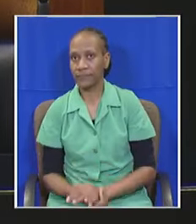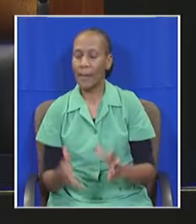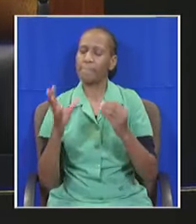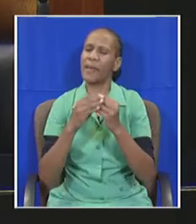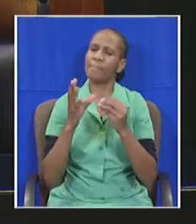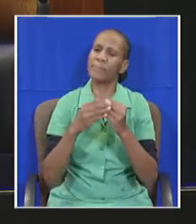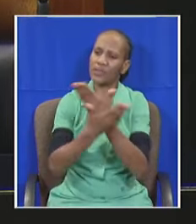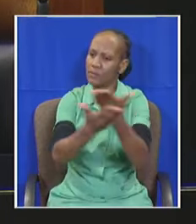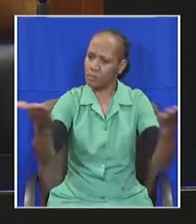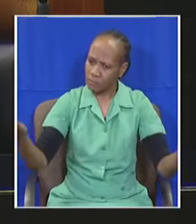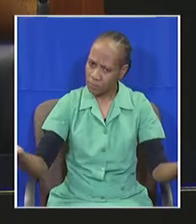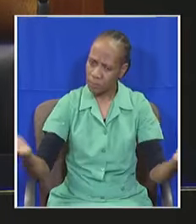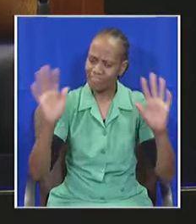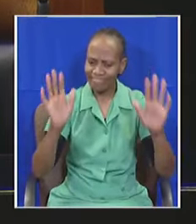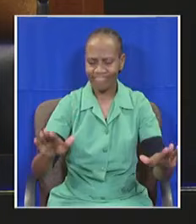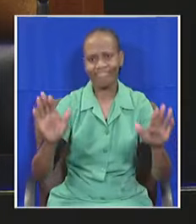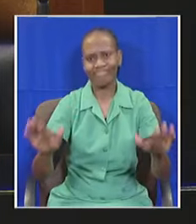members, order.